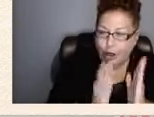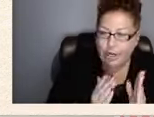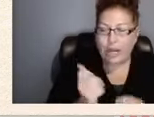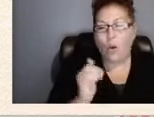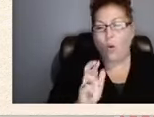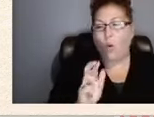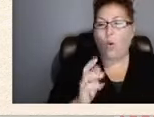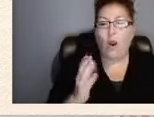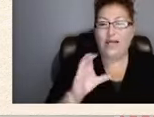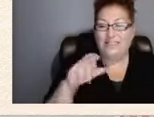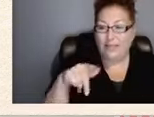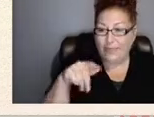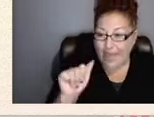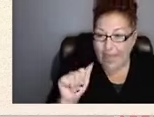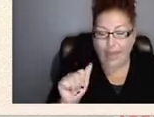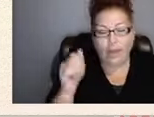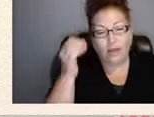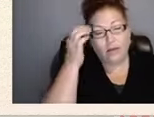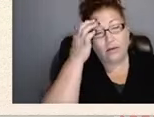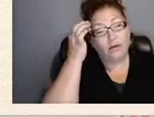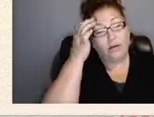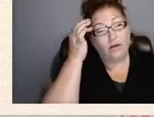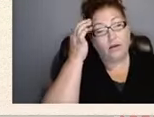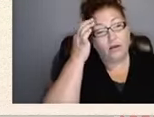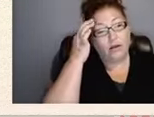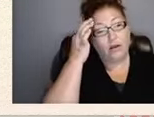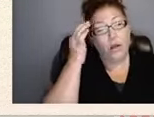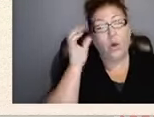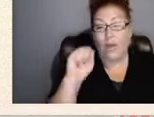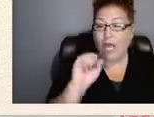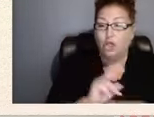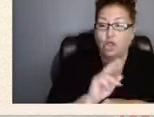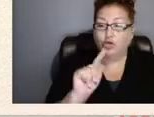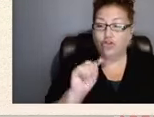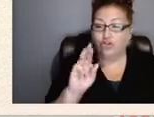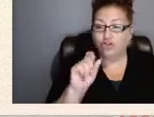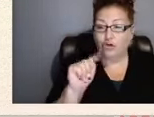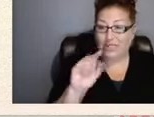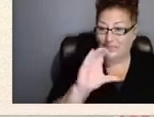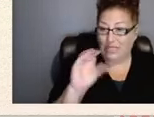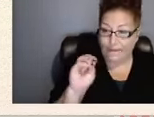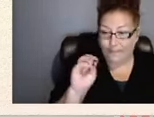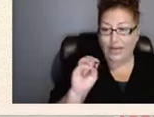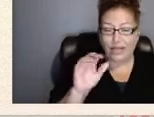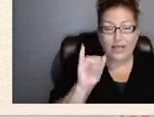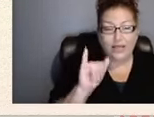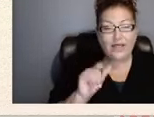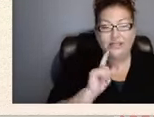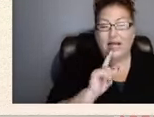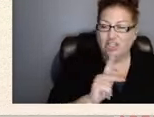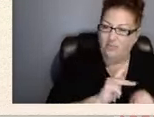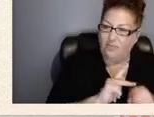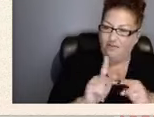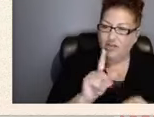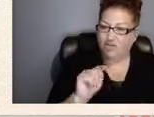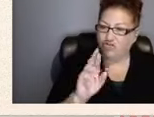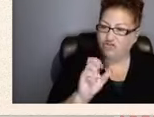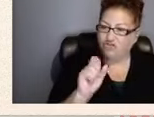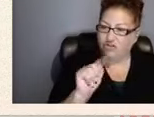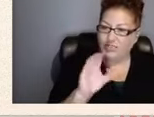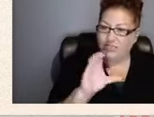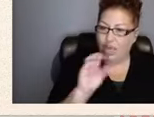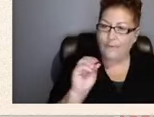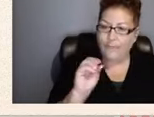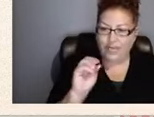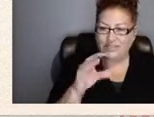CPA. We could have a trust company. So there are actually professional trust companies out there. I mentioned a